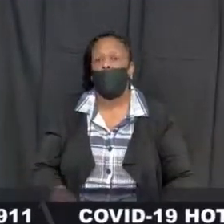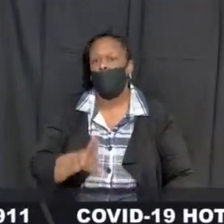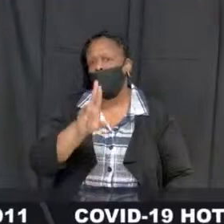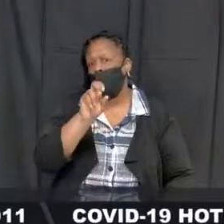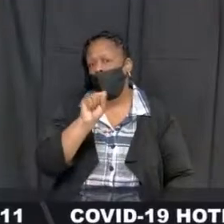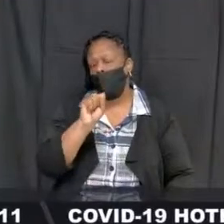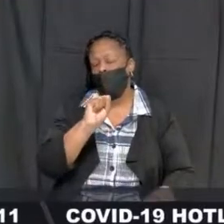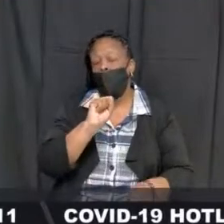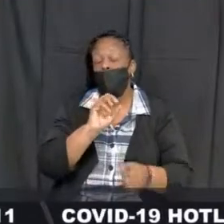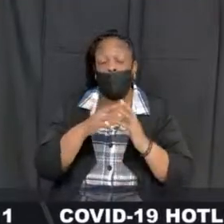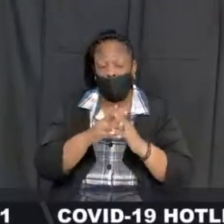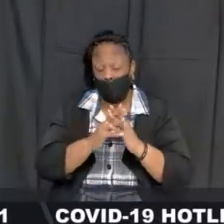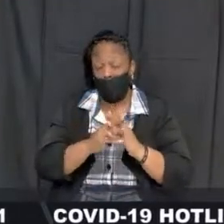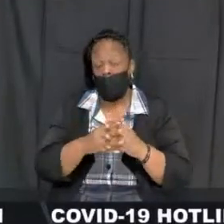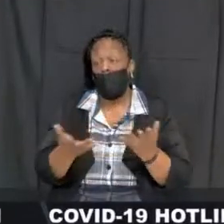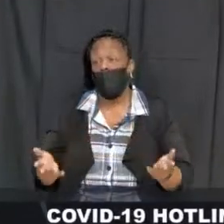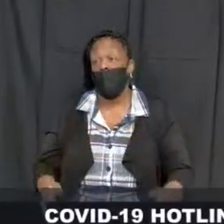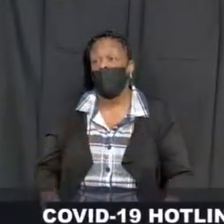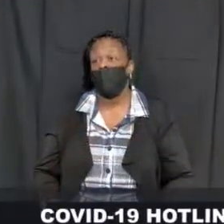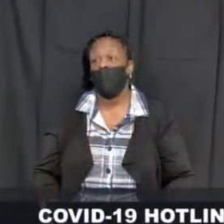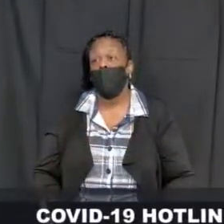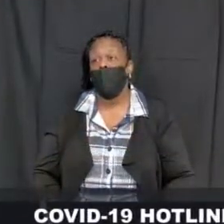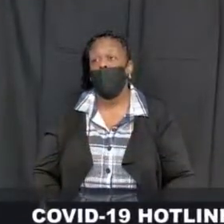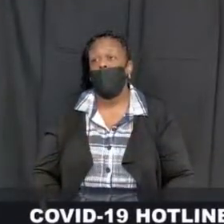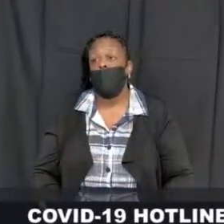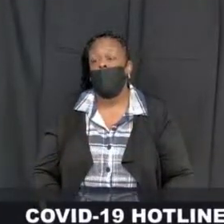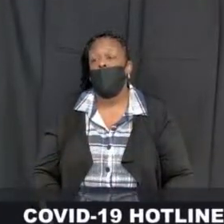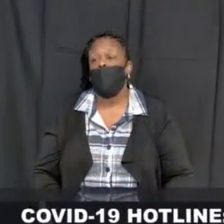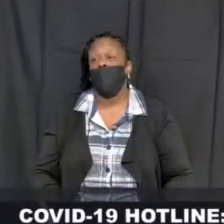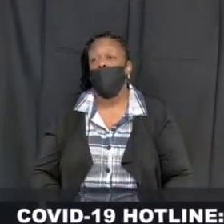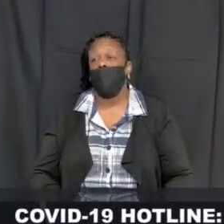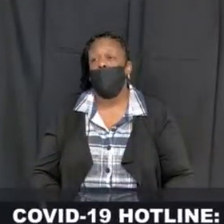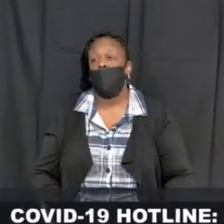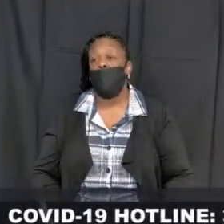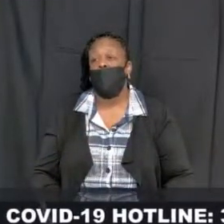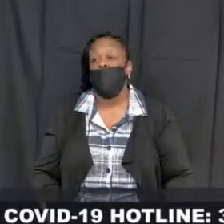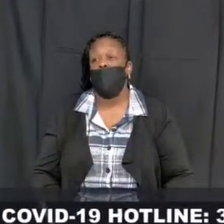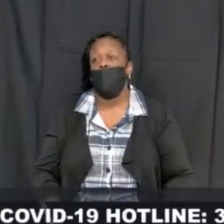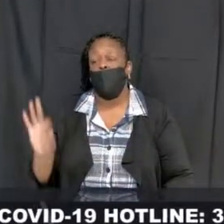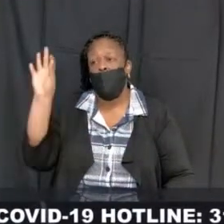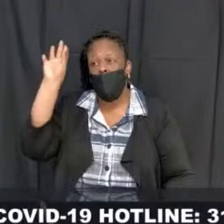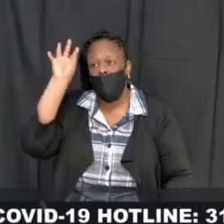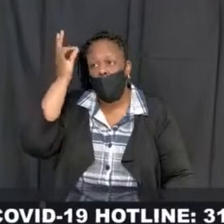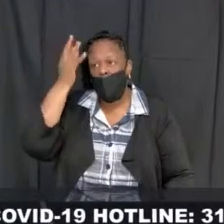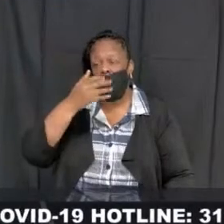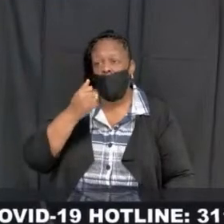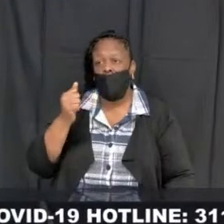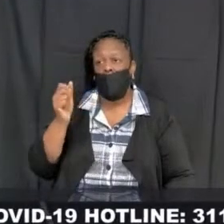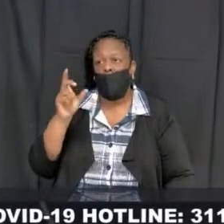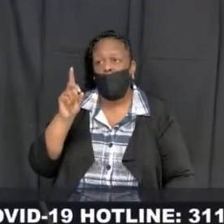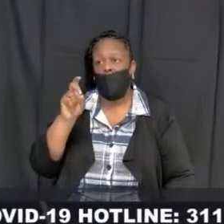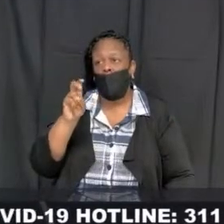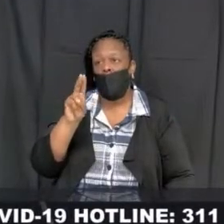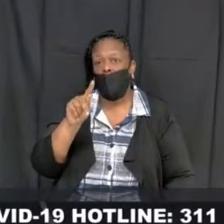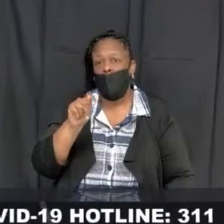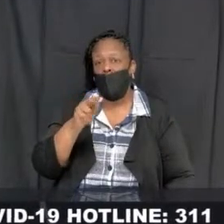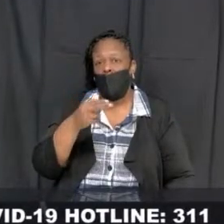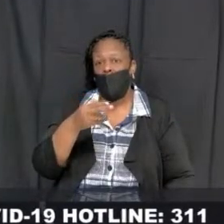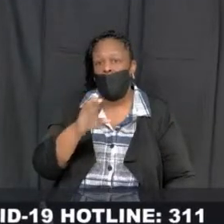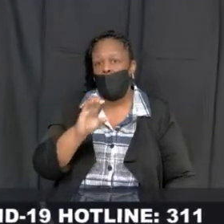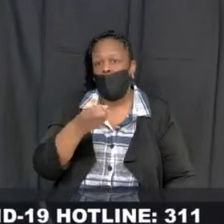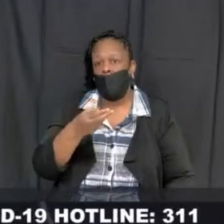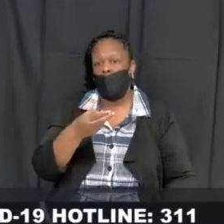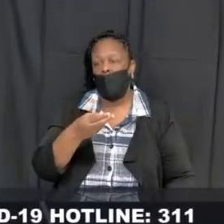United States of America, French and Dutch territories in the Caribbean. And we began